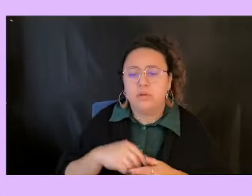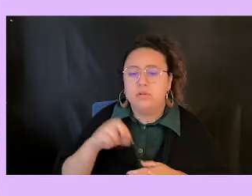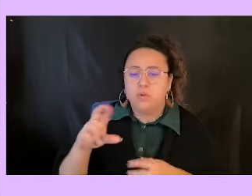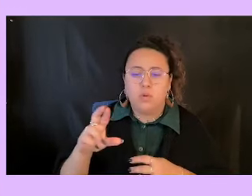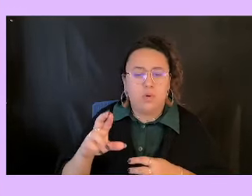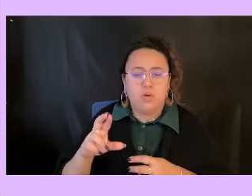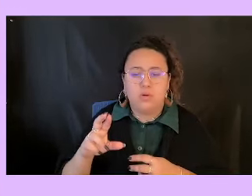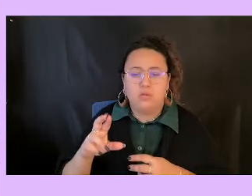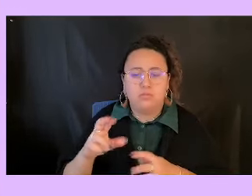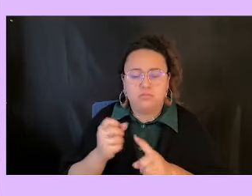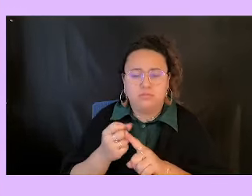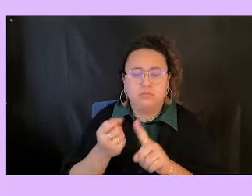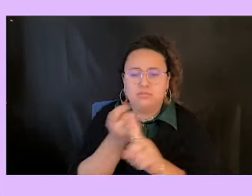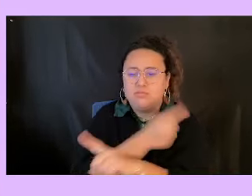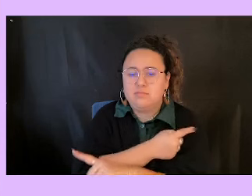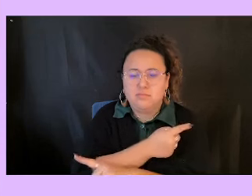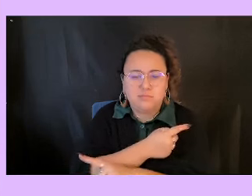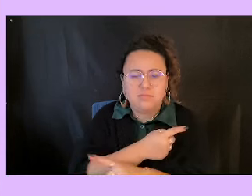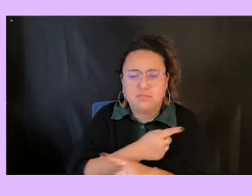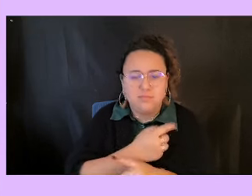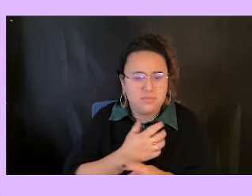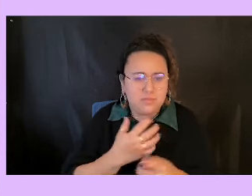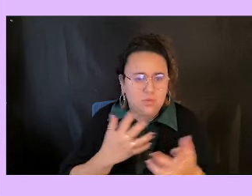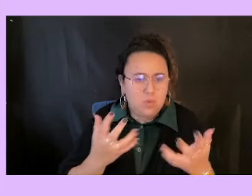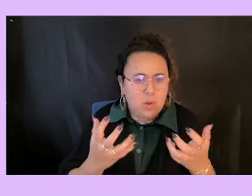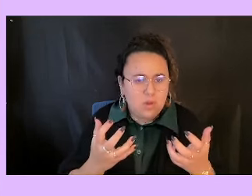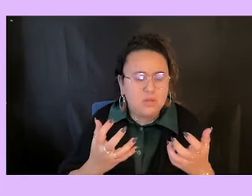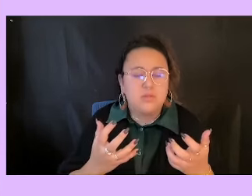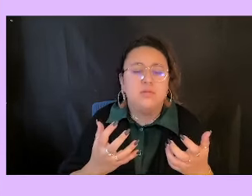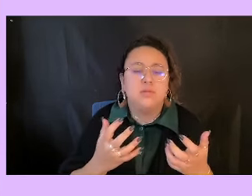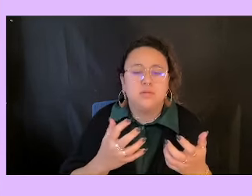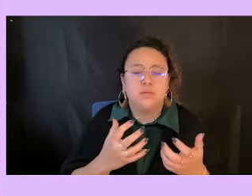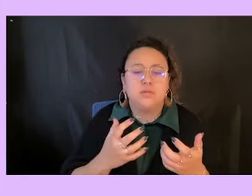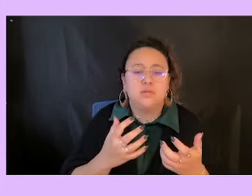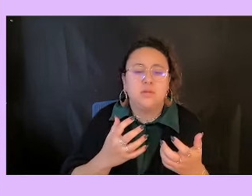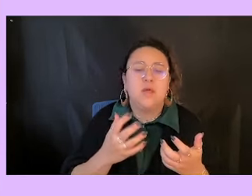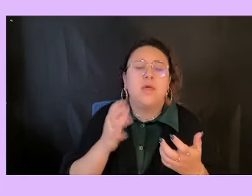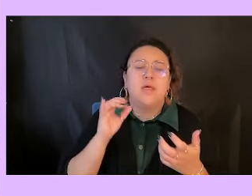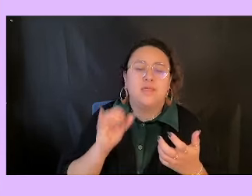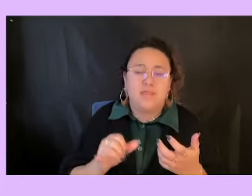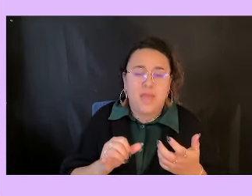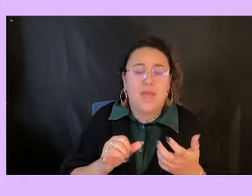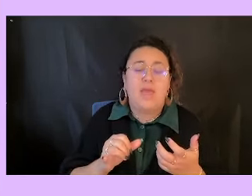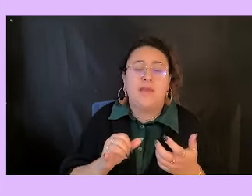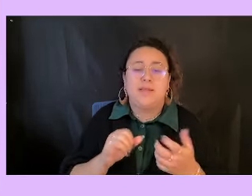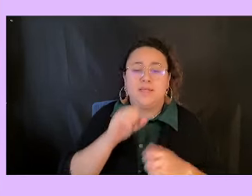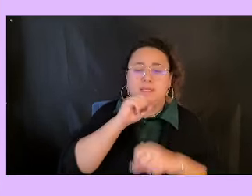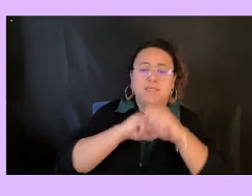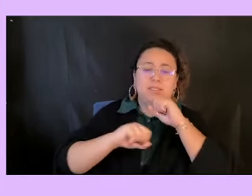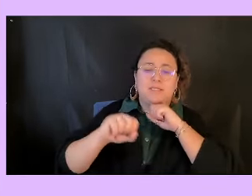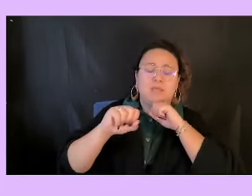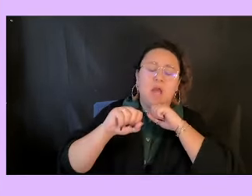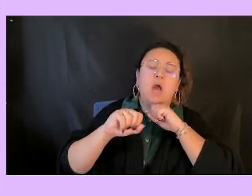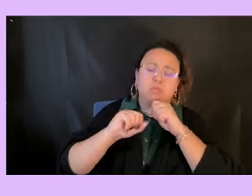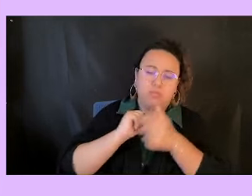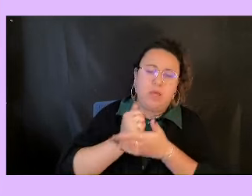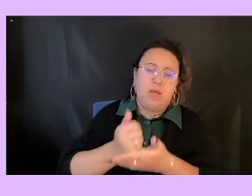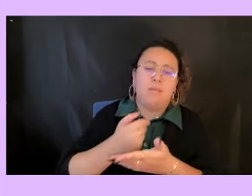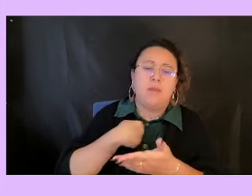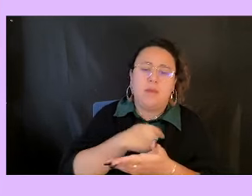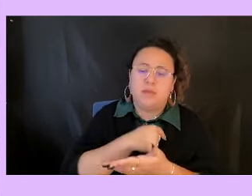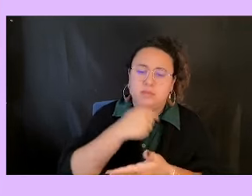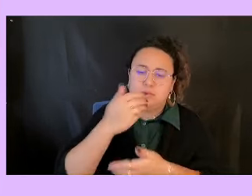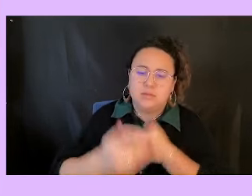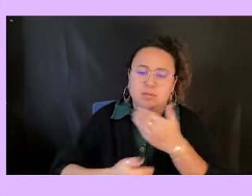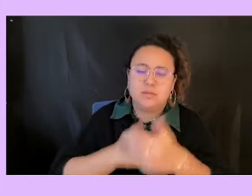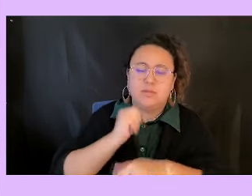divergent desires have been part of paving the road towards strong collaboration. So I'm curious if you guys want to,